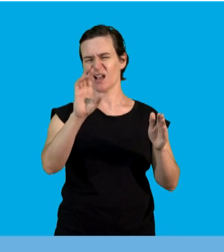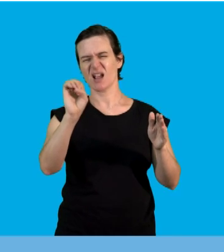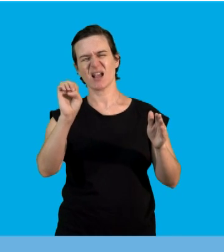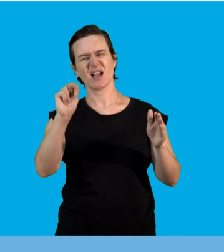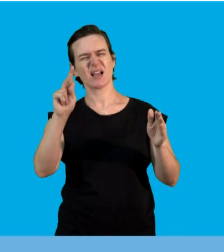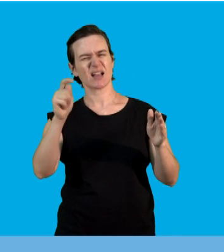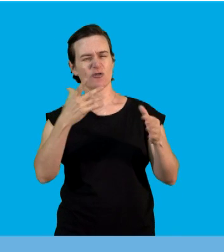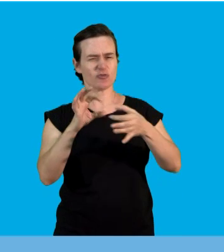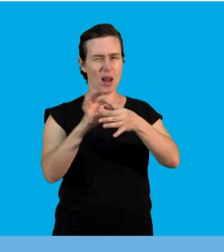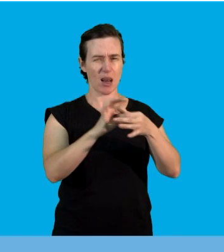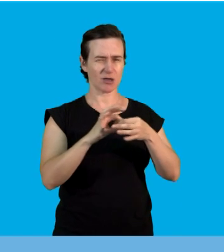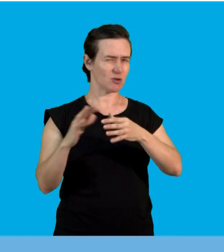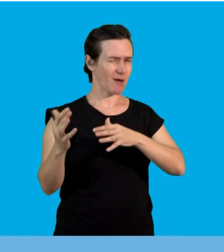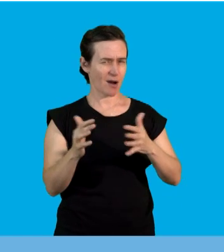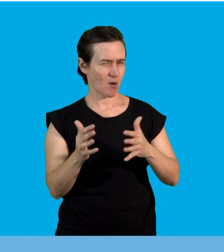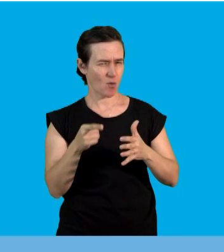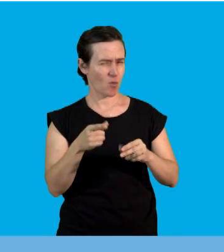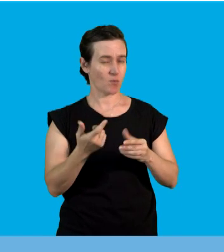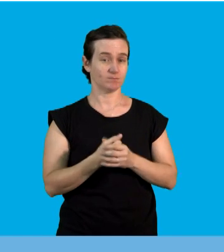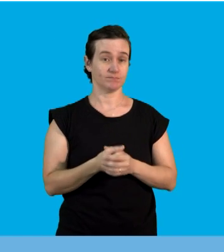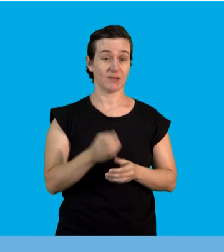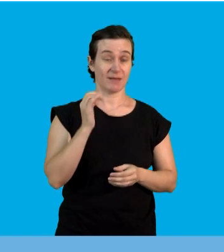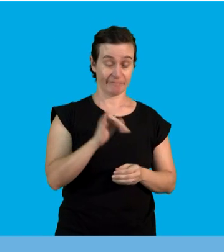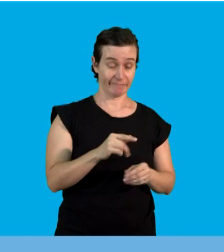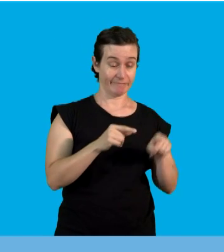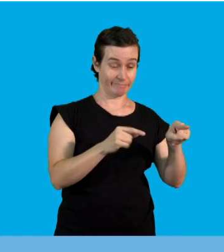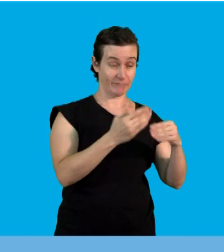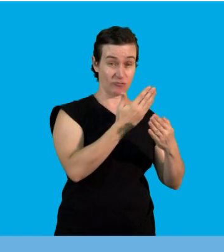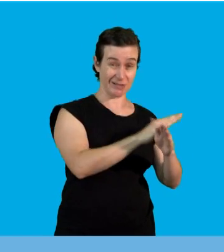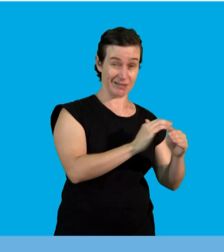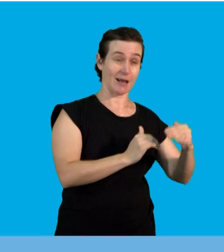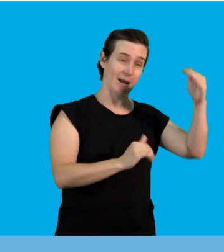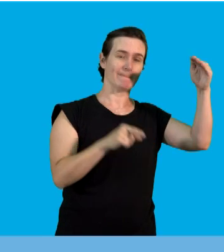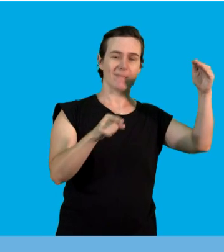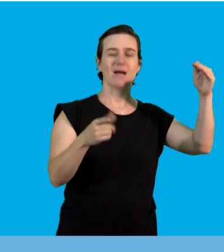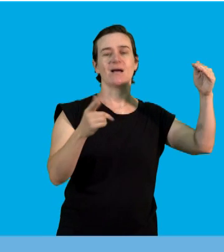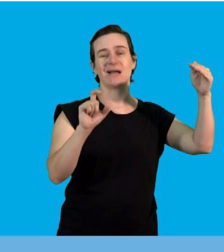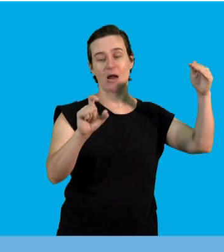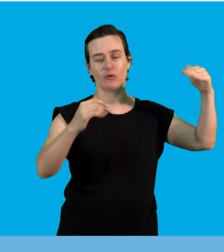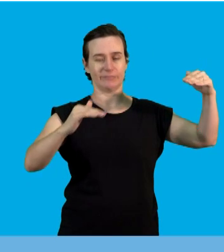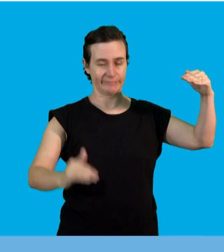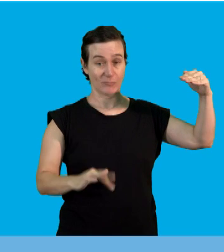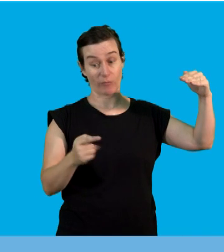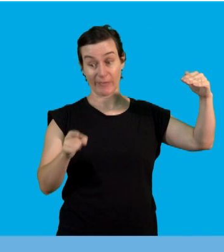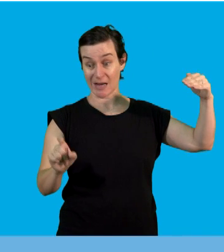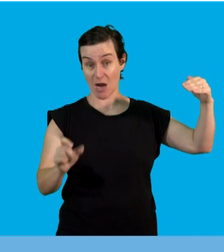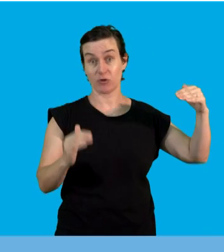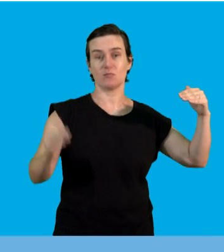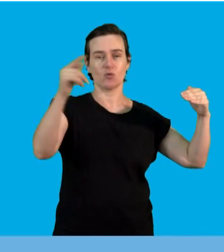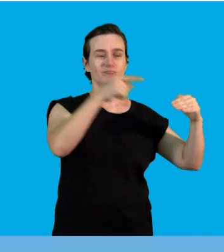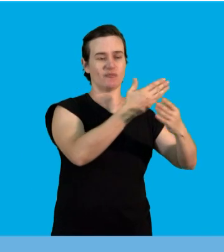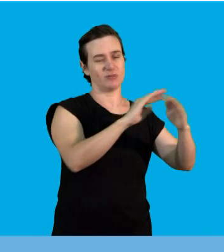their relationship is inversely proportional. When one goes up, the other one must come down. Now remember, they are going to